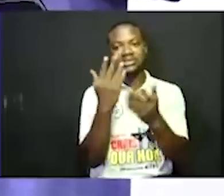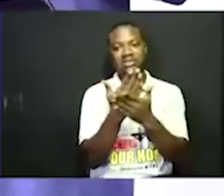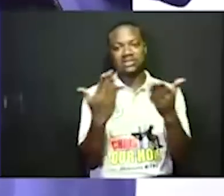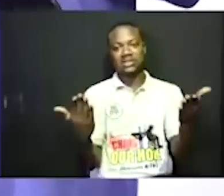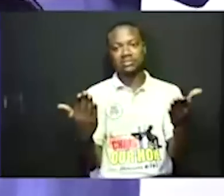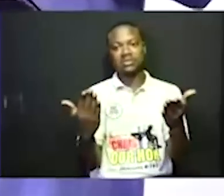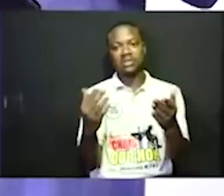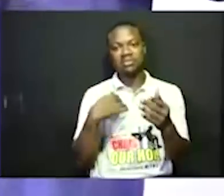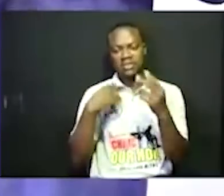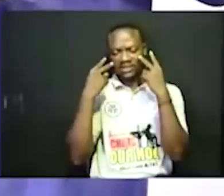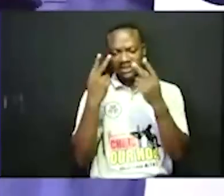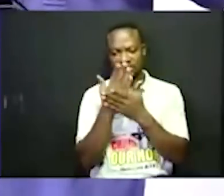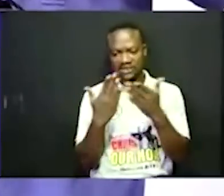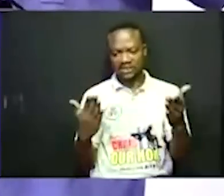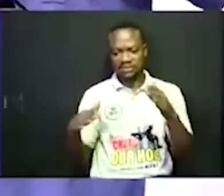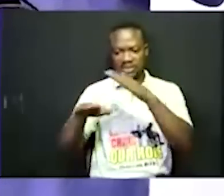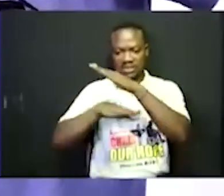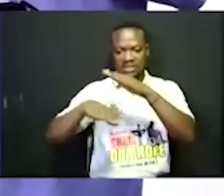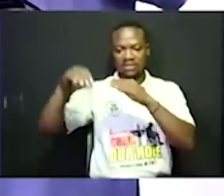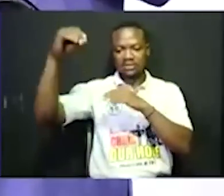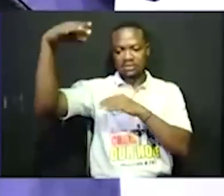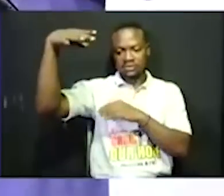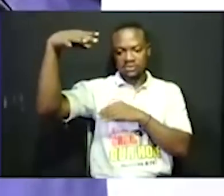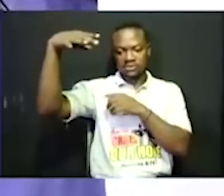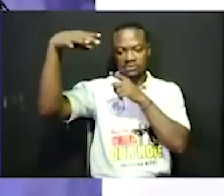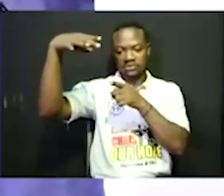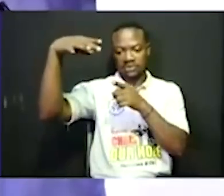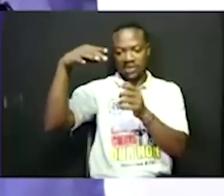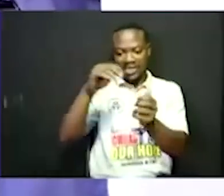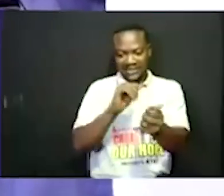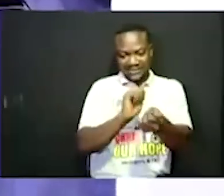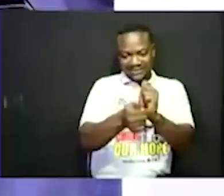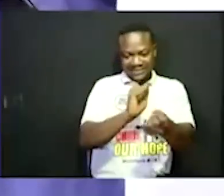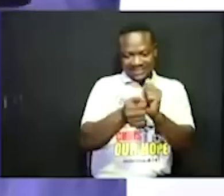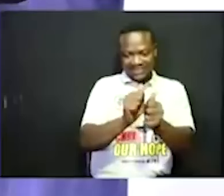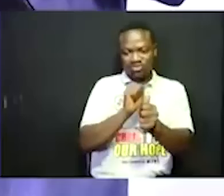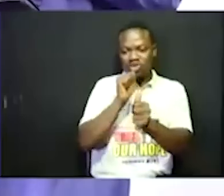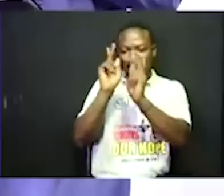the sun. The race is not to the swift.